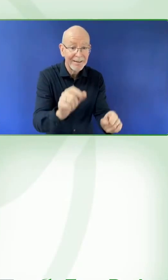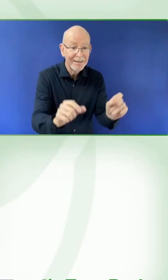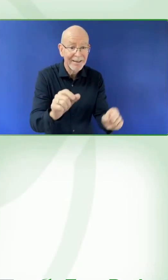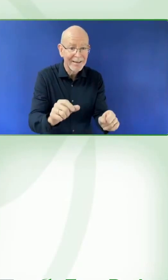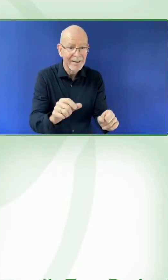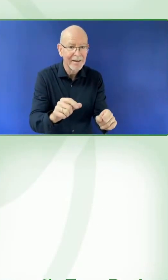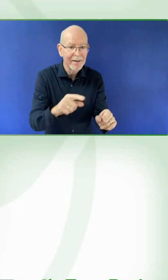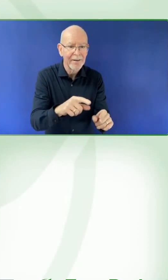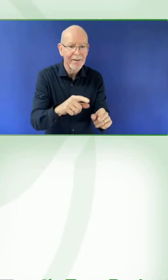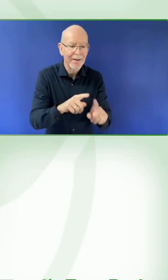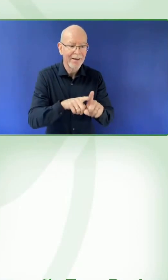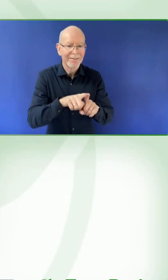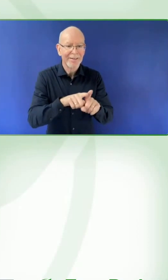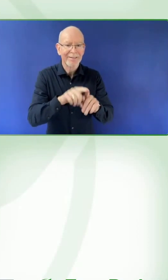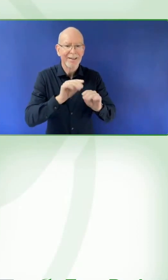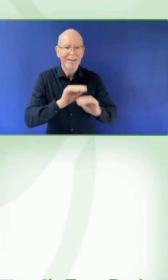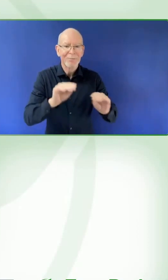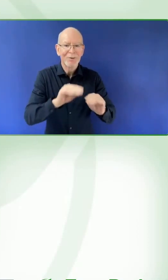question?